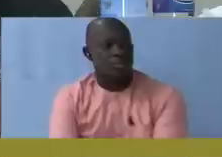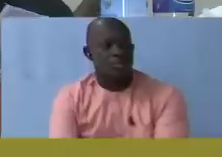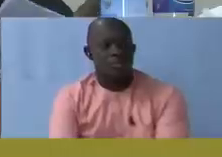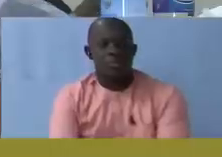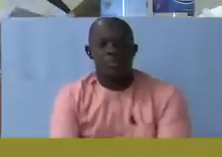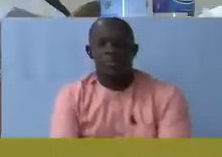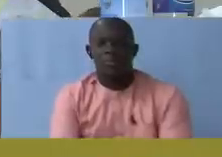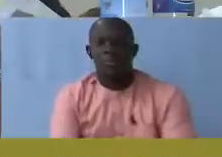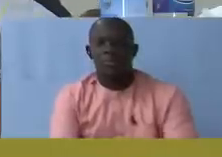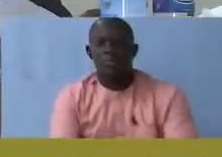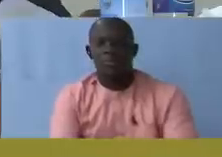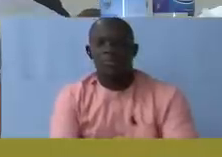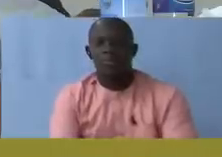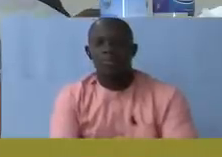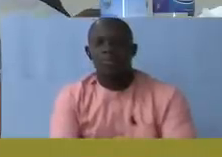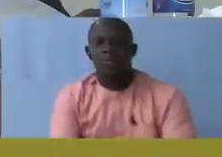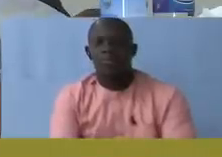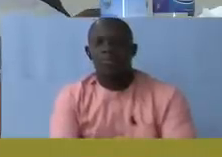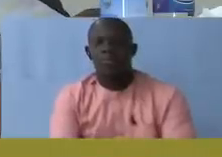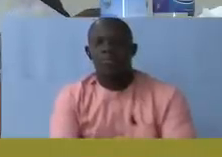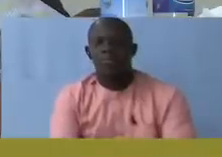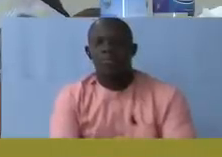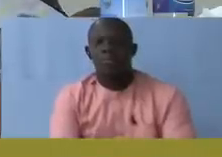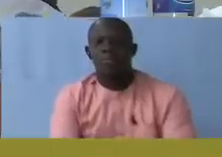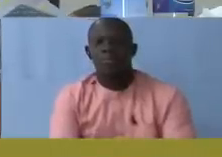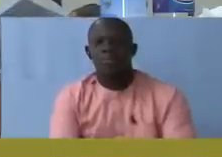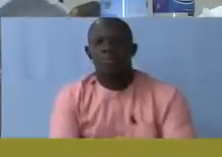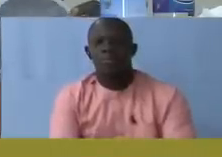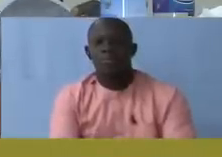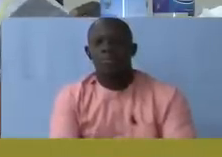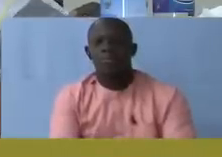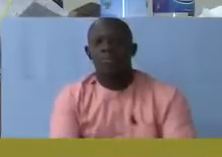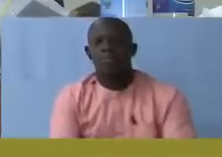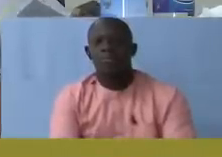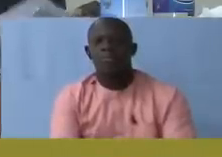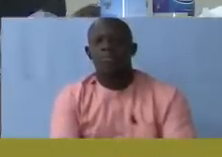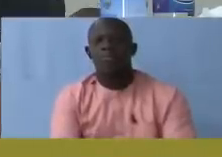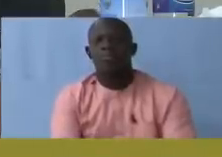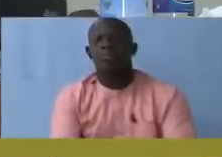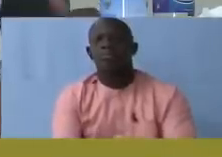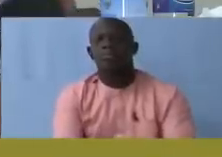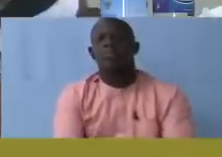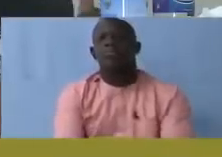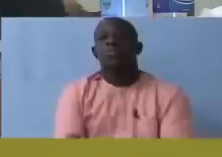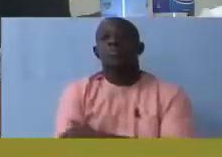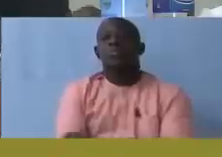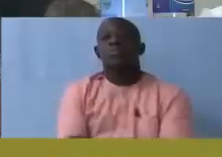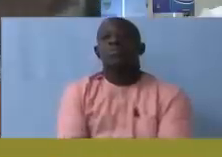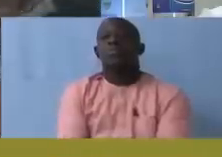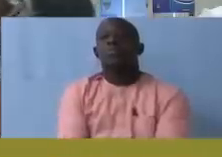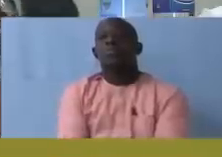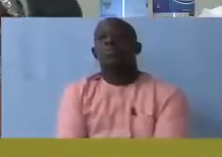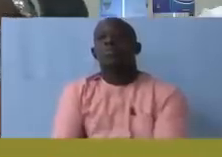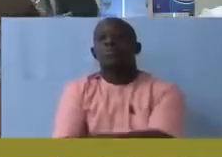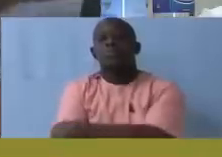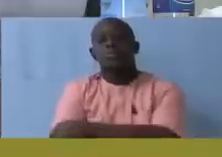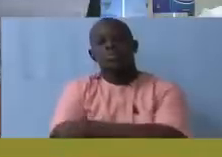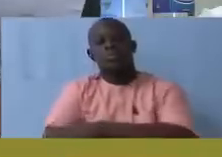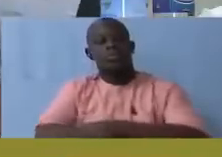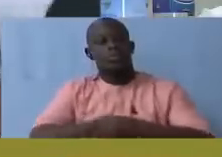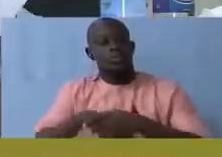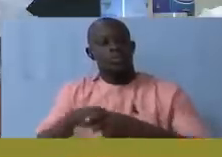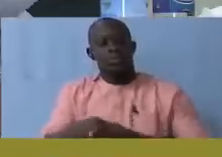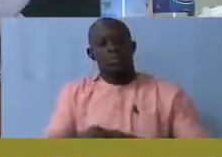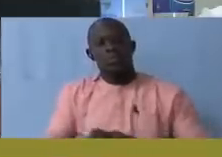Absolute total control. Thank you very much, Mr. Batchilly. I have no further questions. I would hand you over to